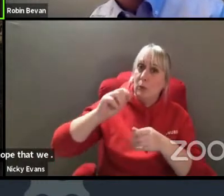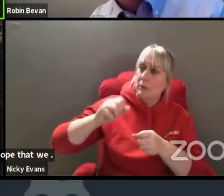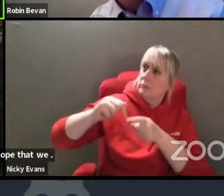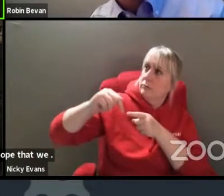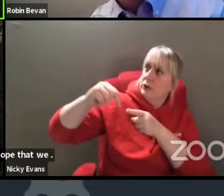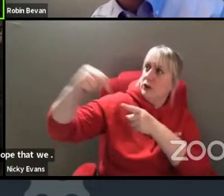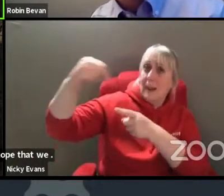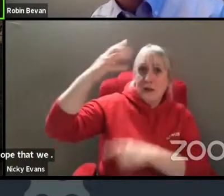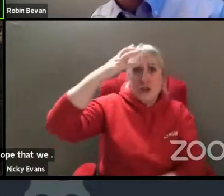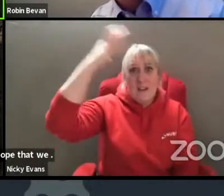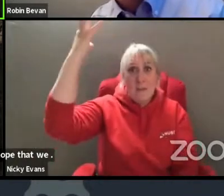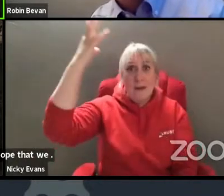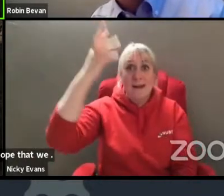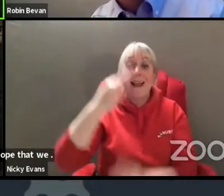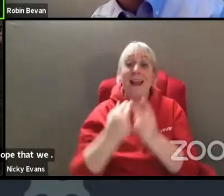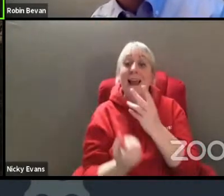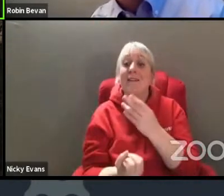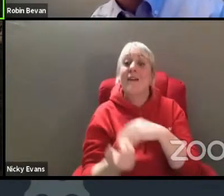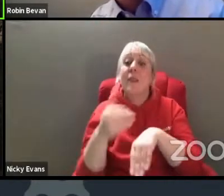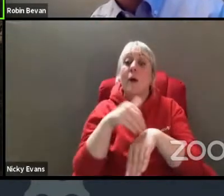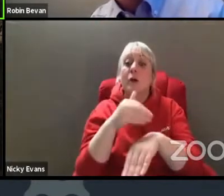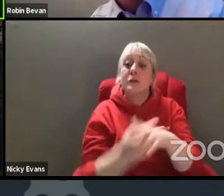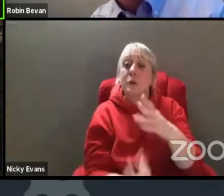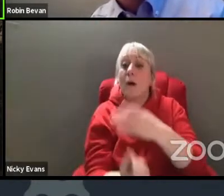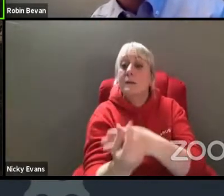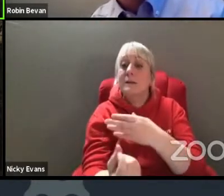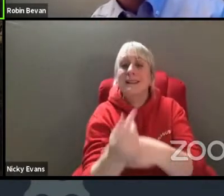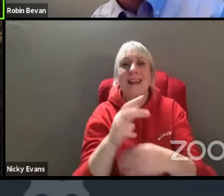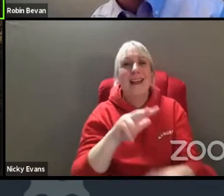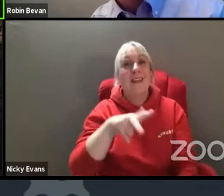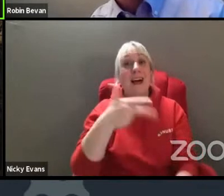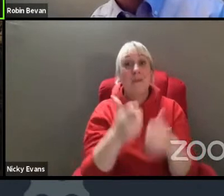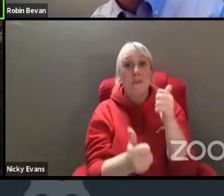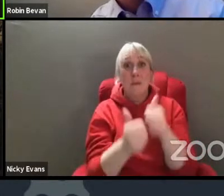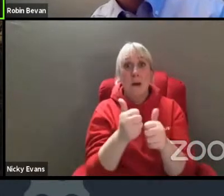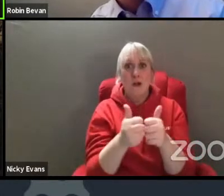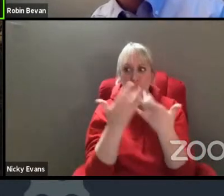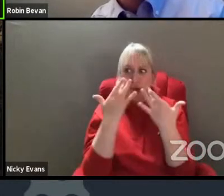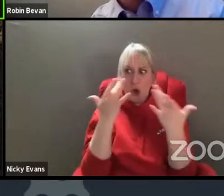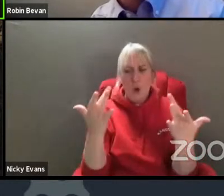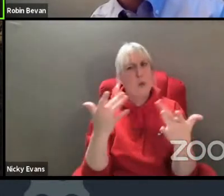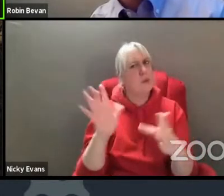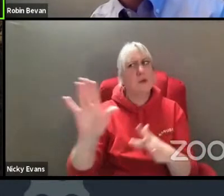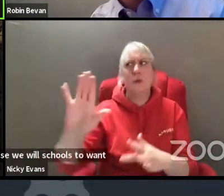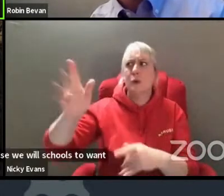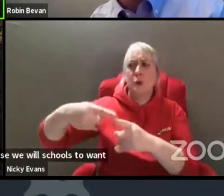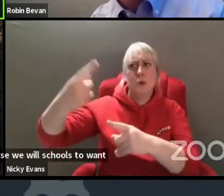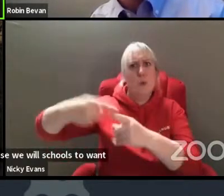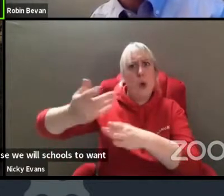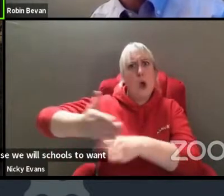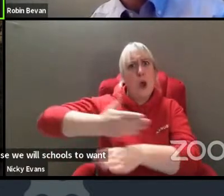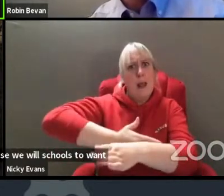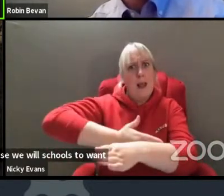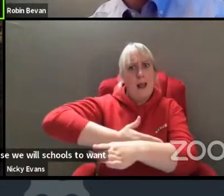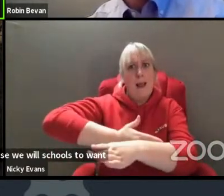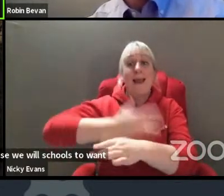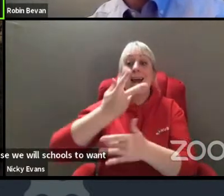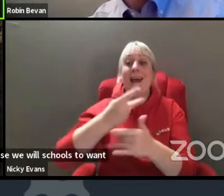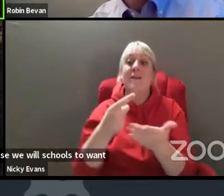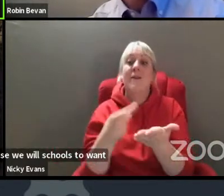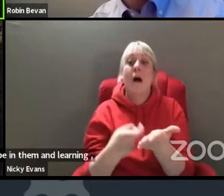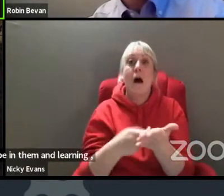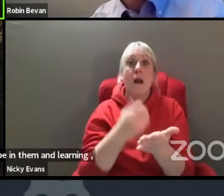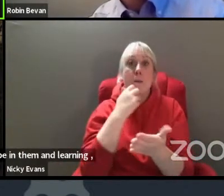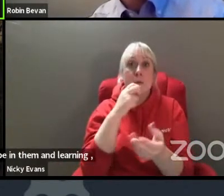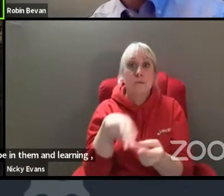the consequence of too rapid an opening, if 8th March proves to be too rapid, if that results in rising infections in